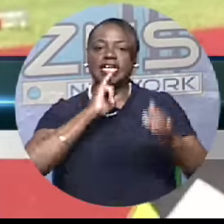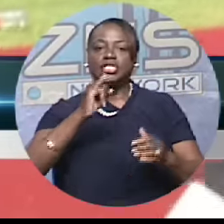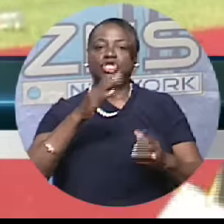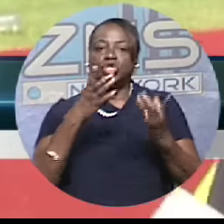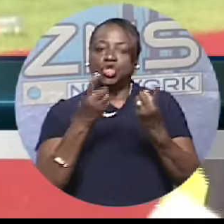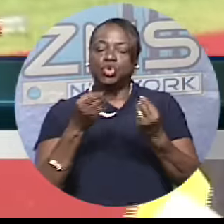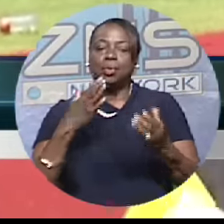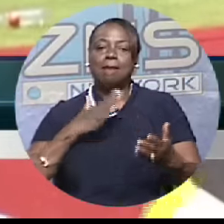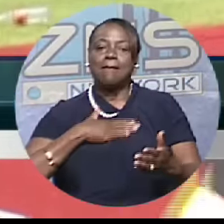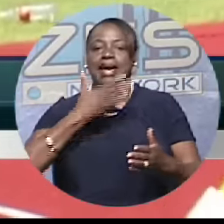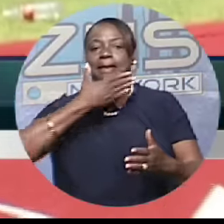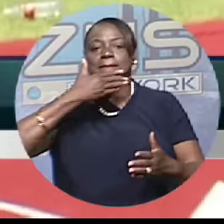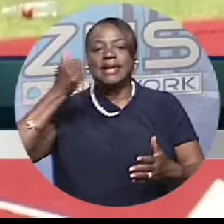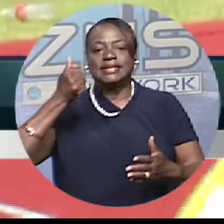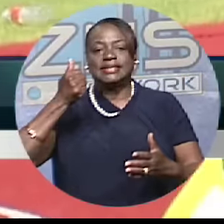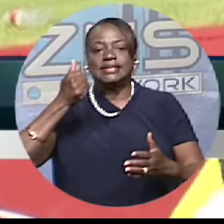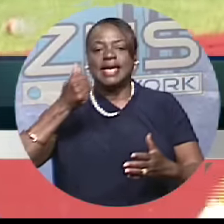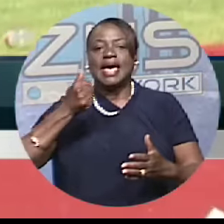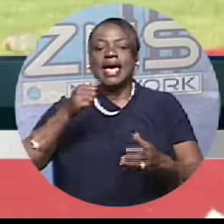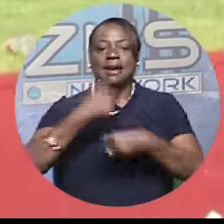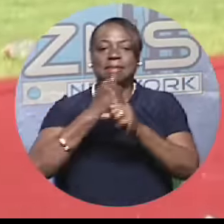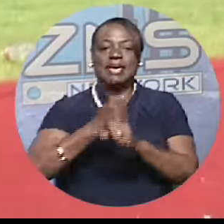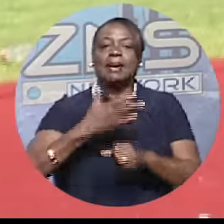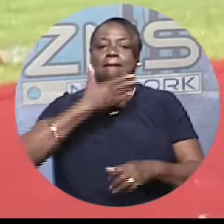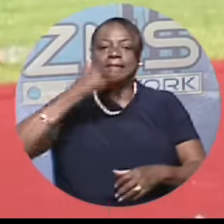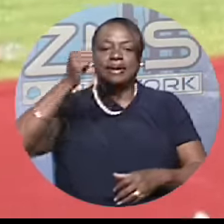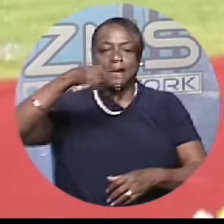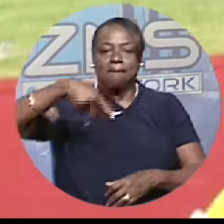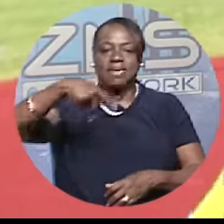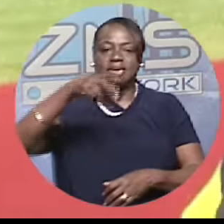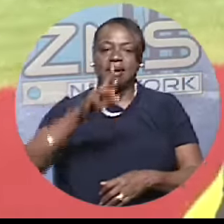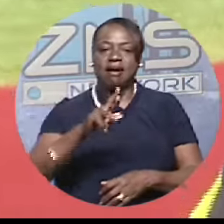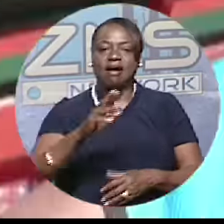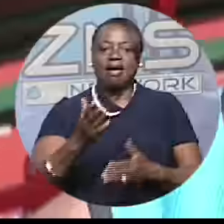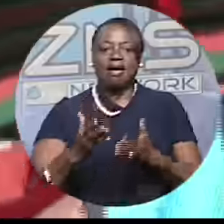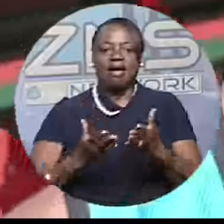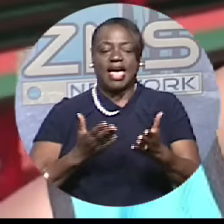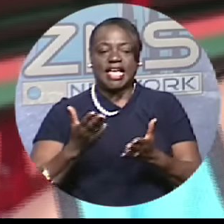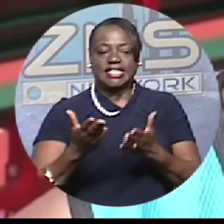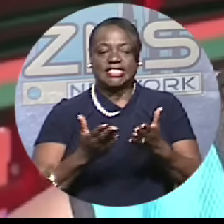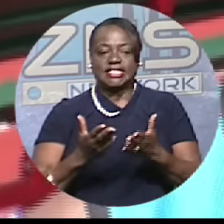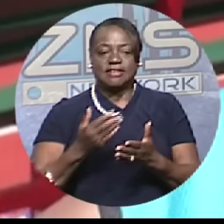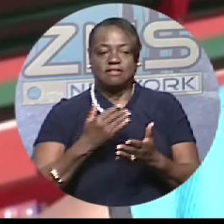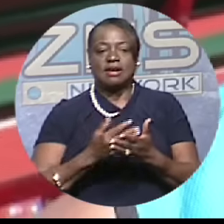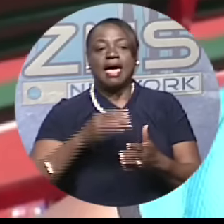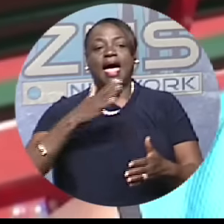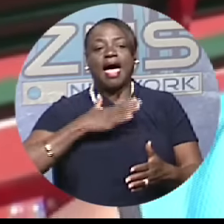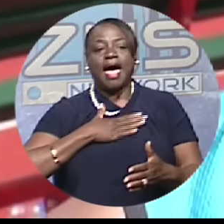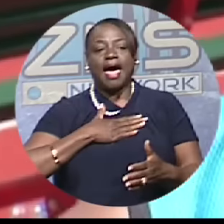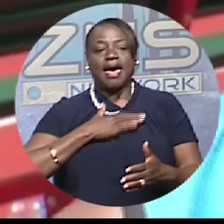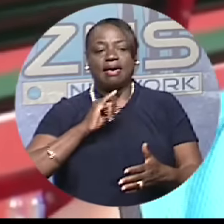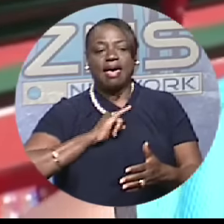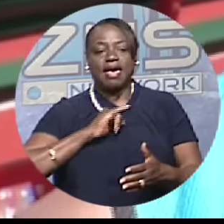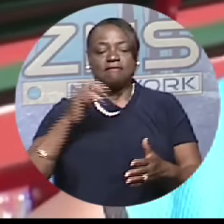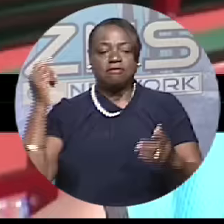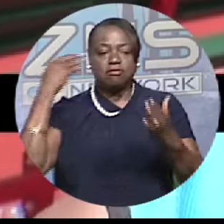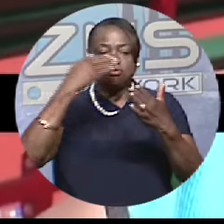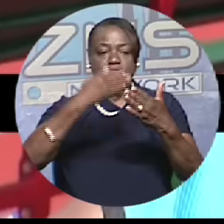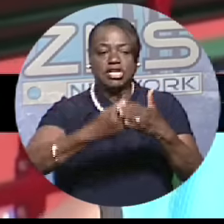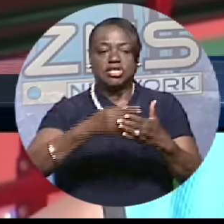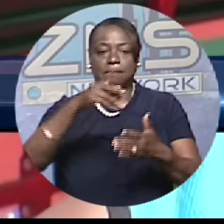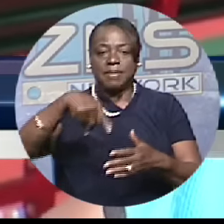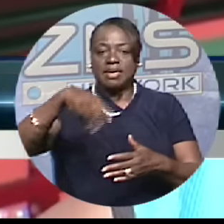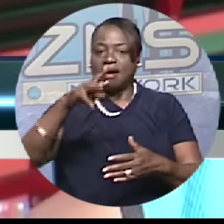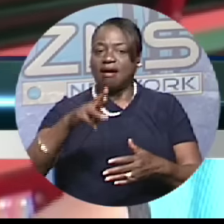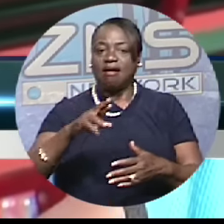well, get over my better PR, make a better PR, and serve my island proud. I've reached a PR that I didn't think